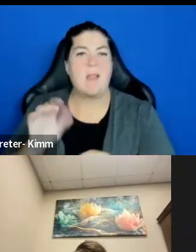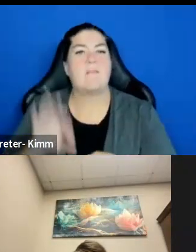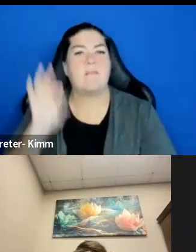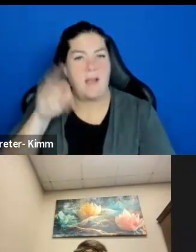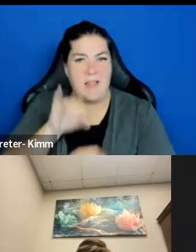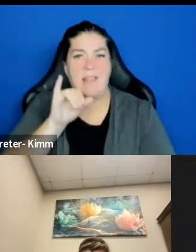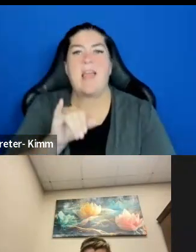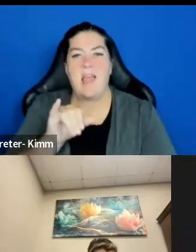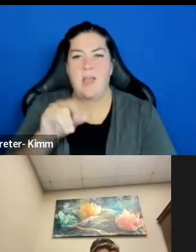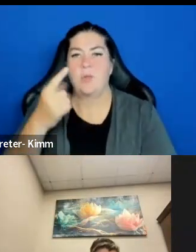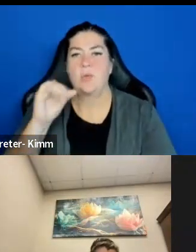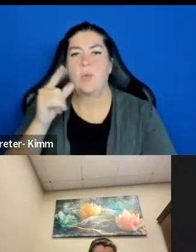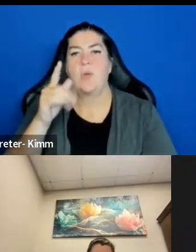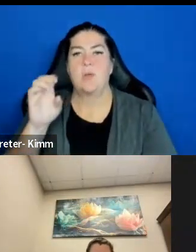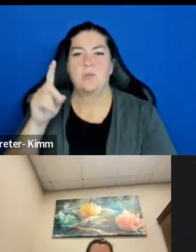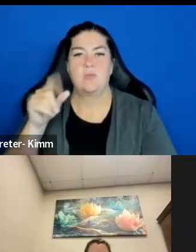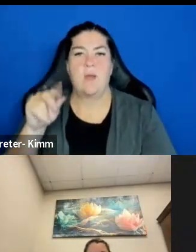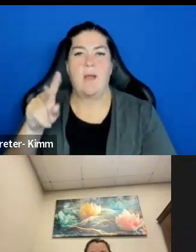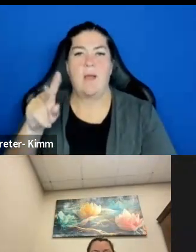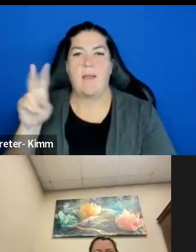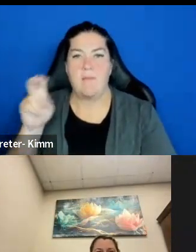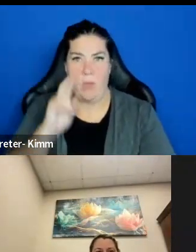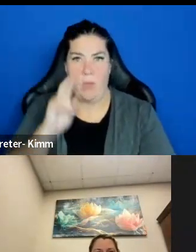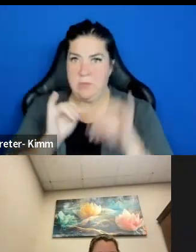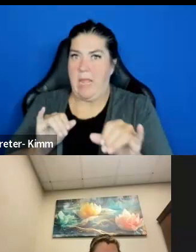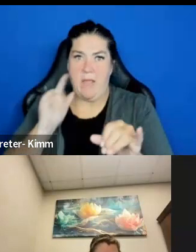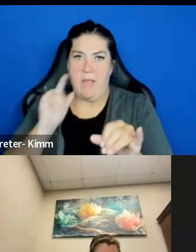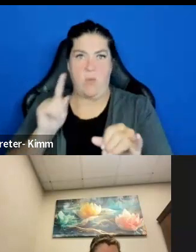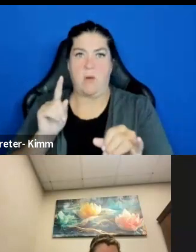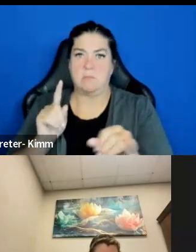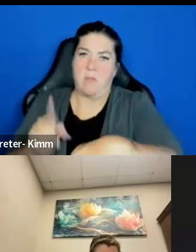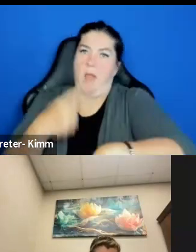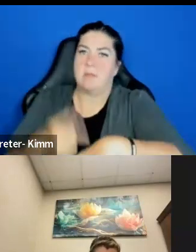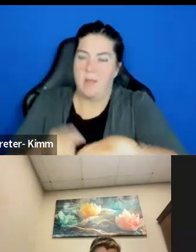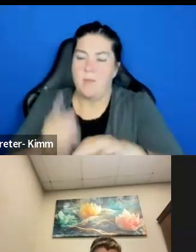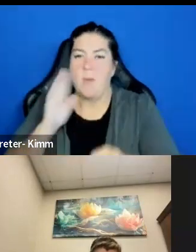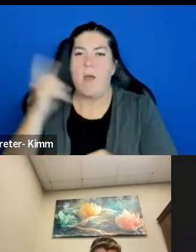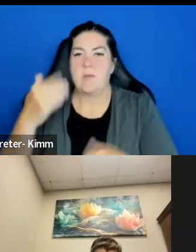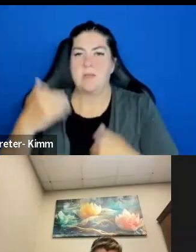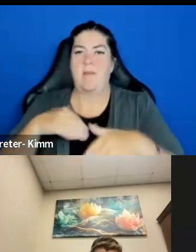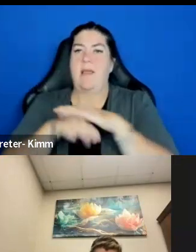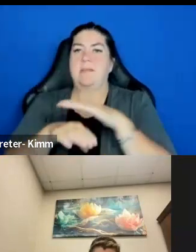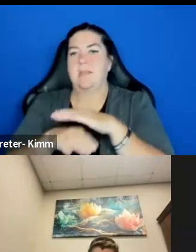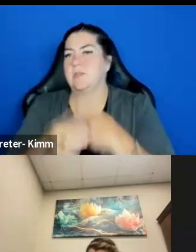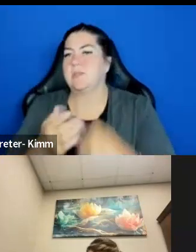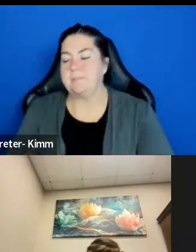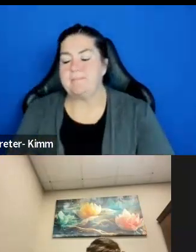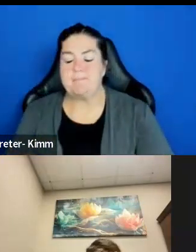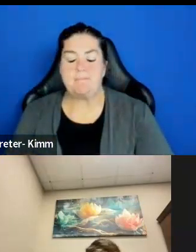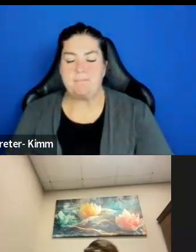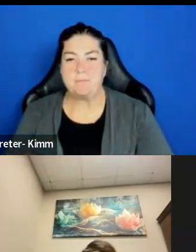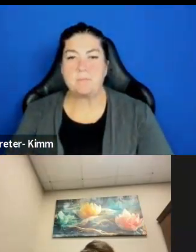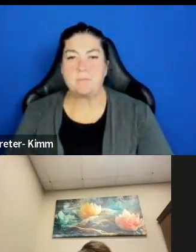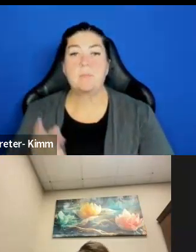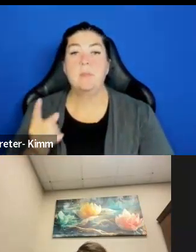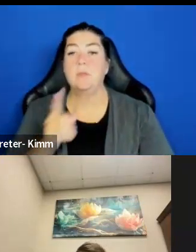Google Drive, and they will stay in that Google Drive for an awful long time. So you'll always have access to them. We also